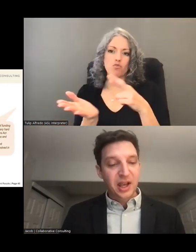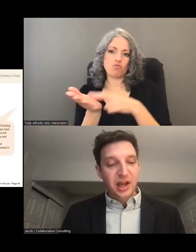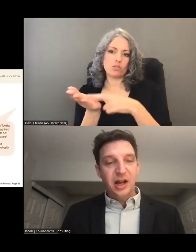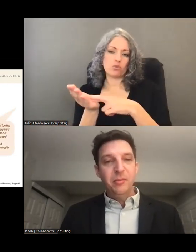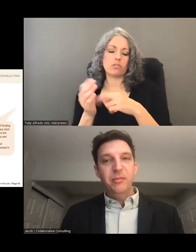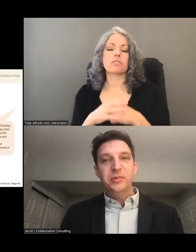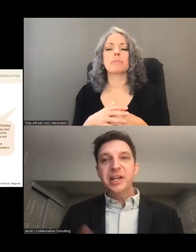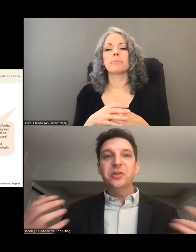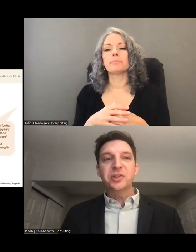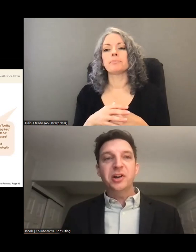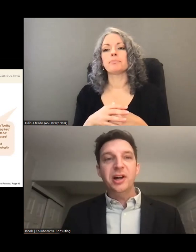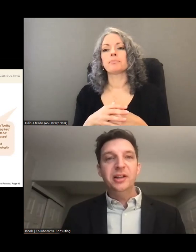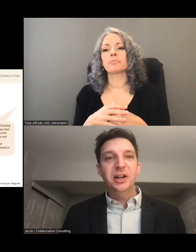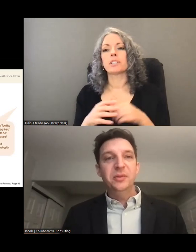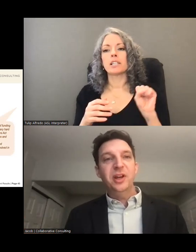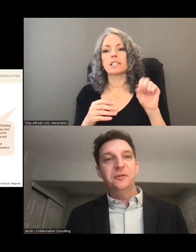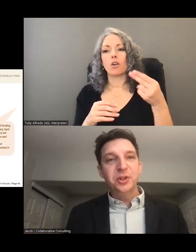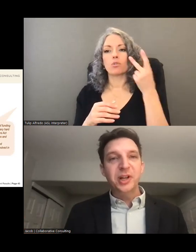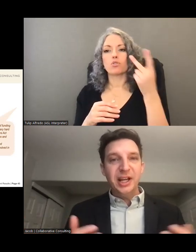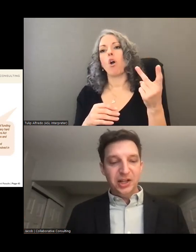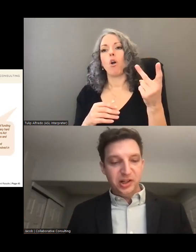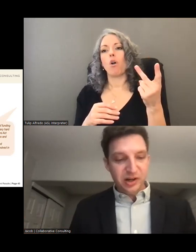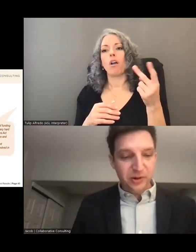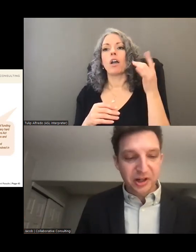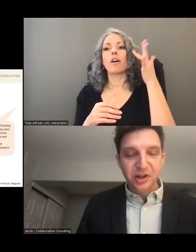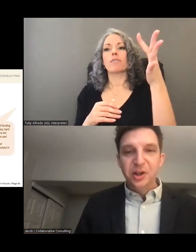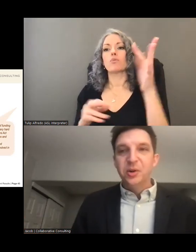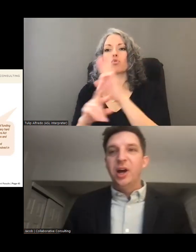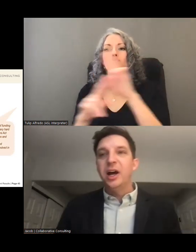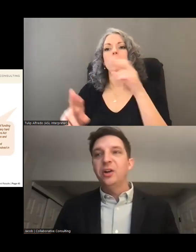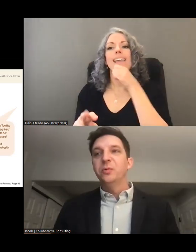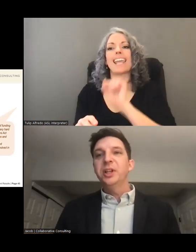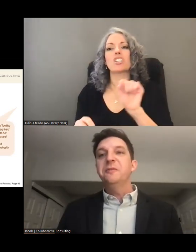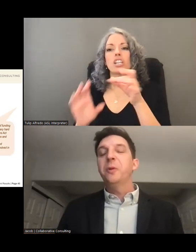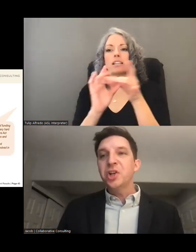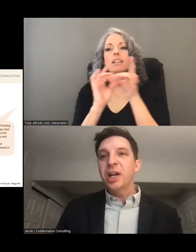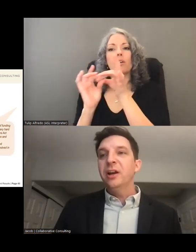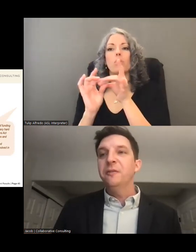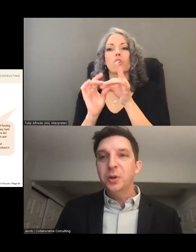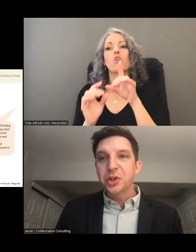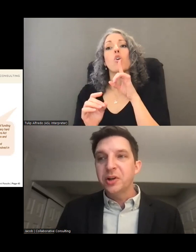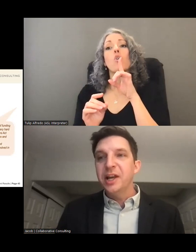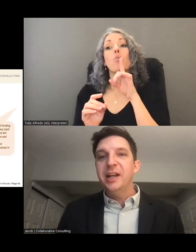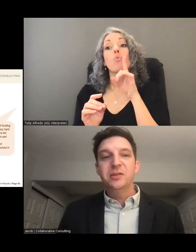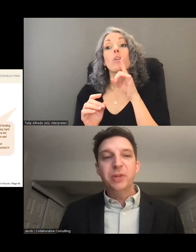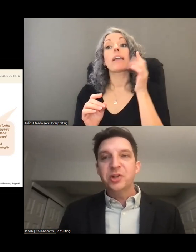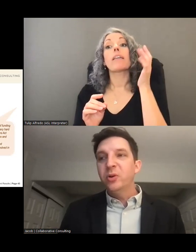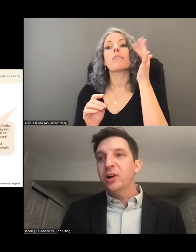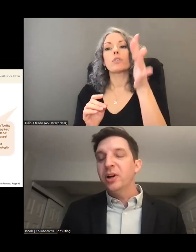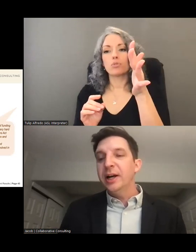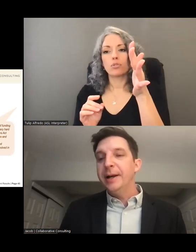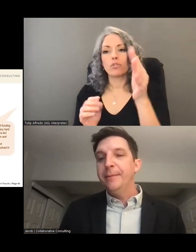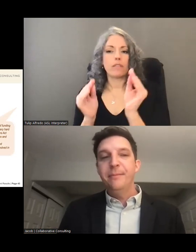opportunities. Stakeholders saw, a future-ready aging network really forging a future that is